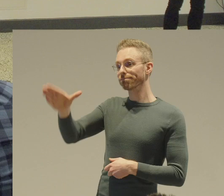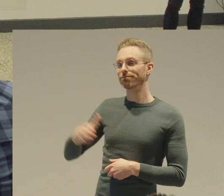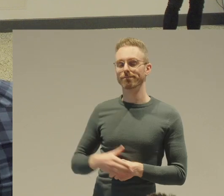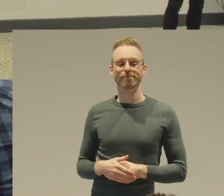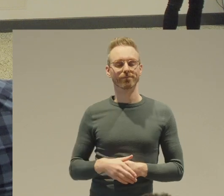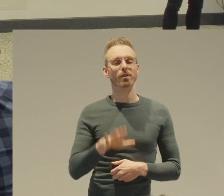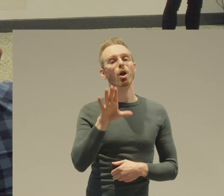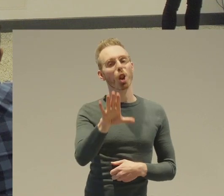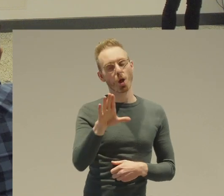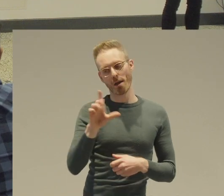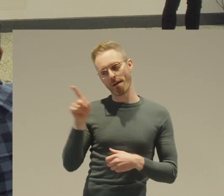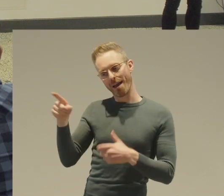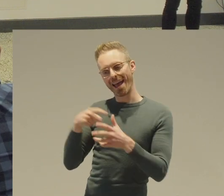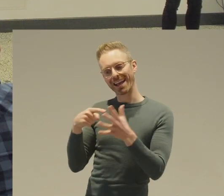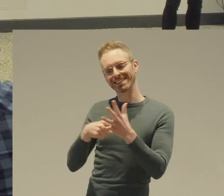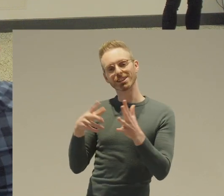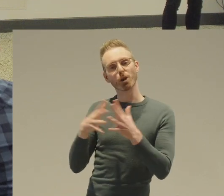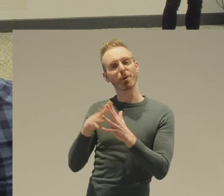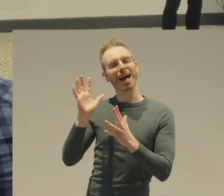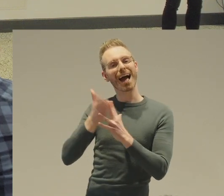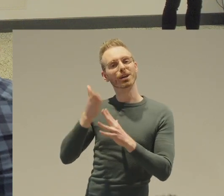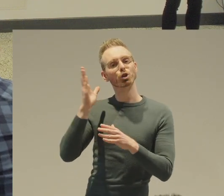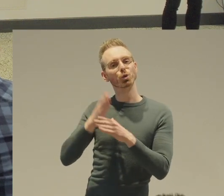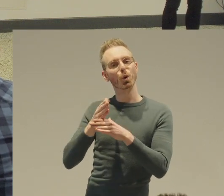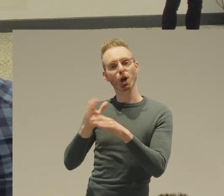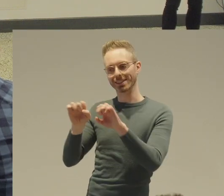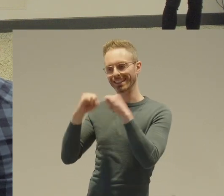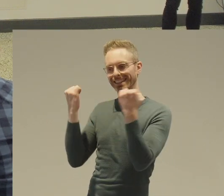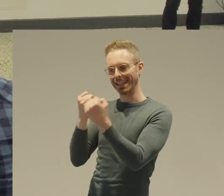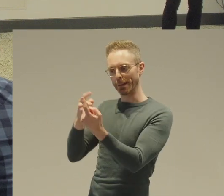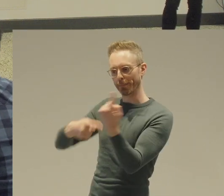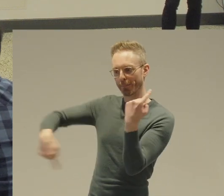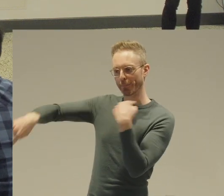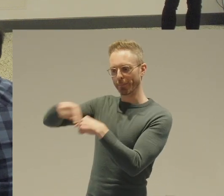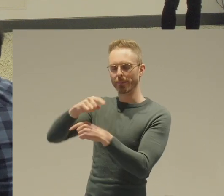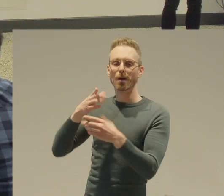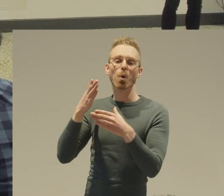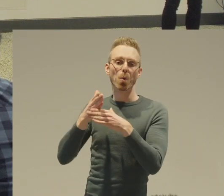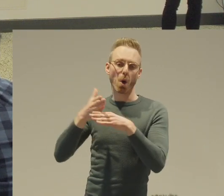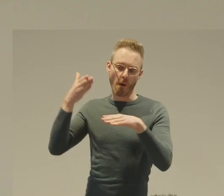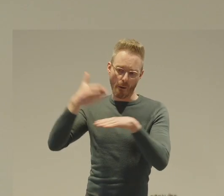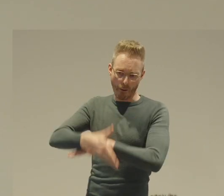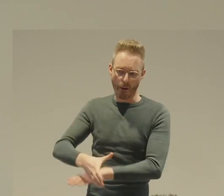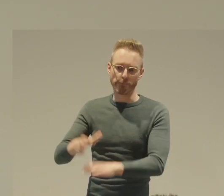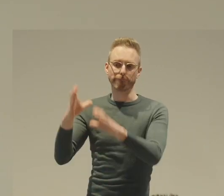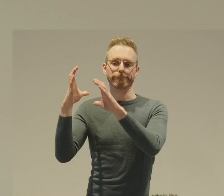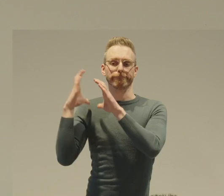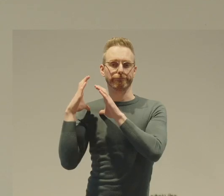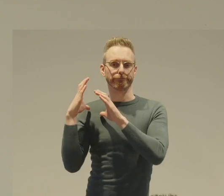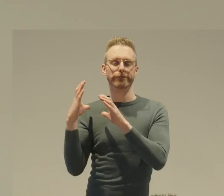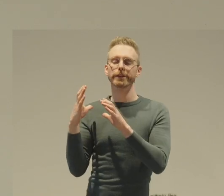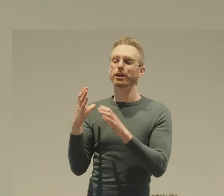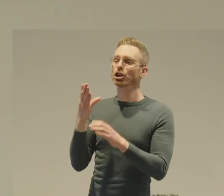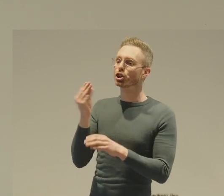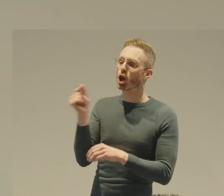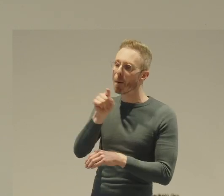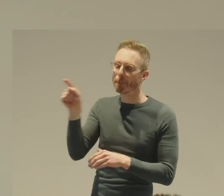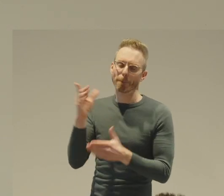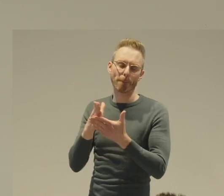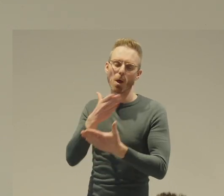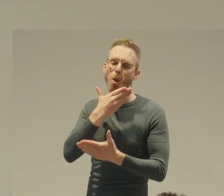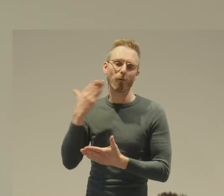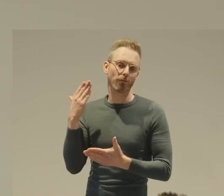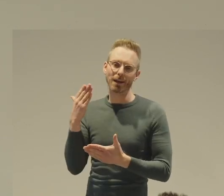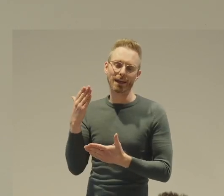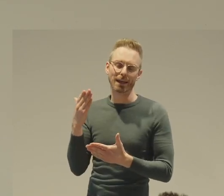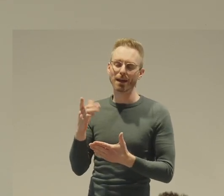are lovely and they're trying their best, right? So I'm not going to go into the negative space. This is more about making sure that they